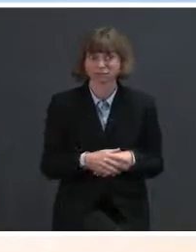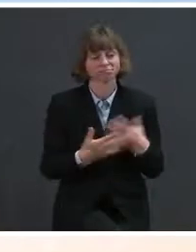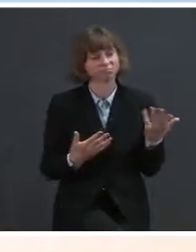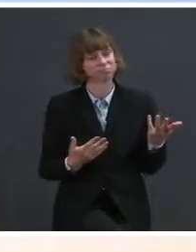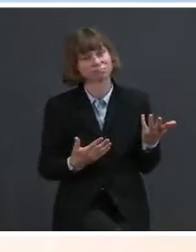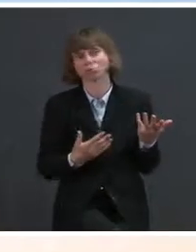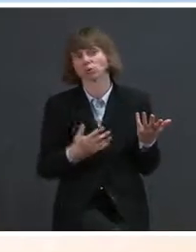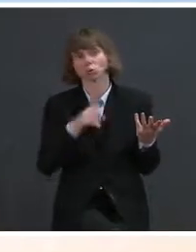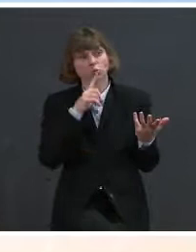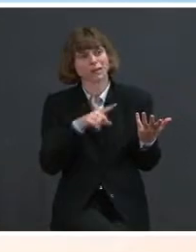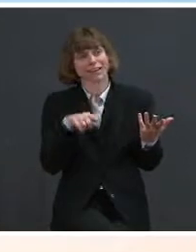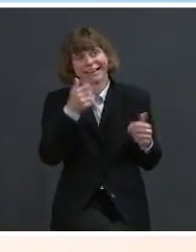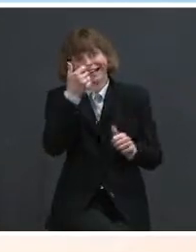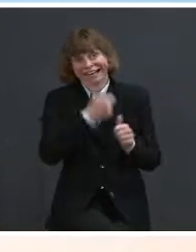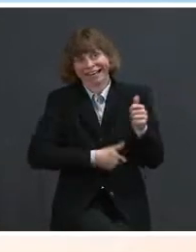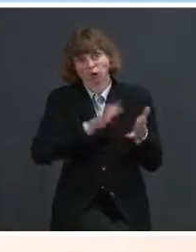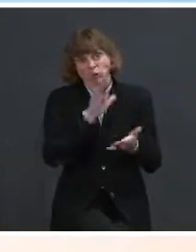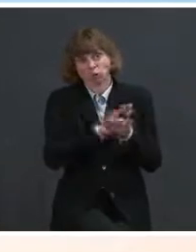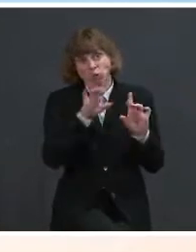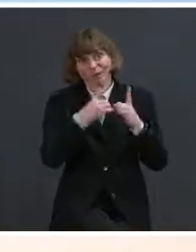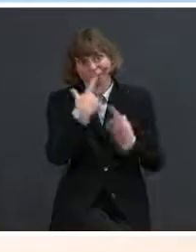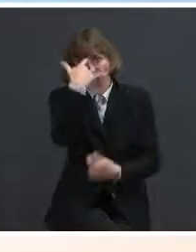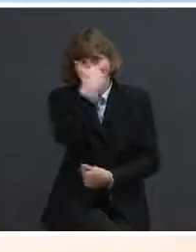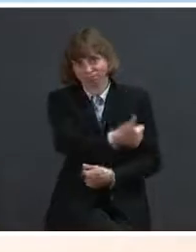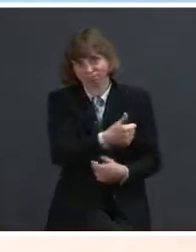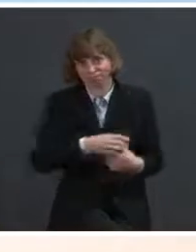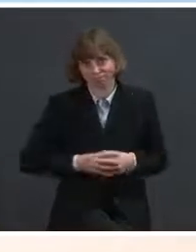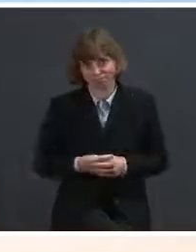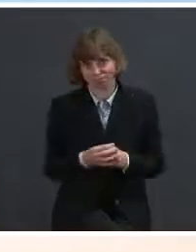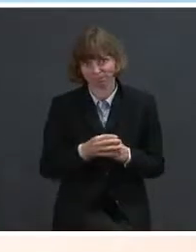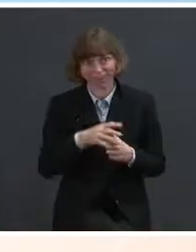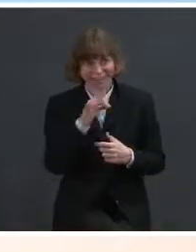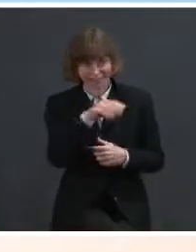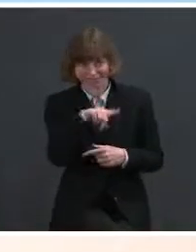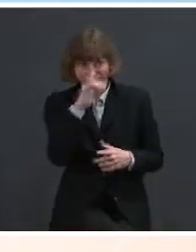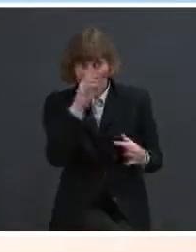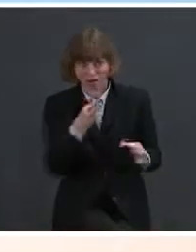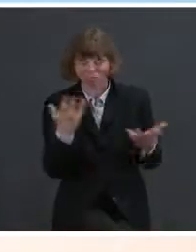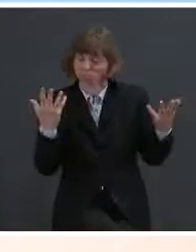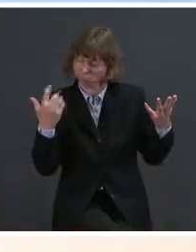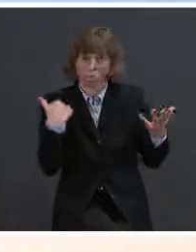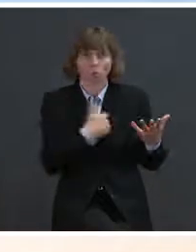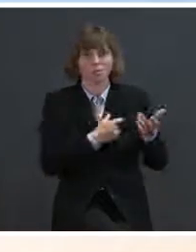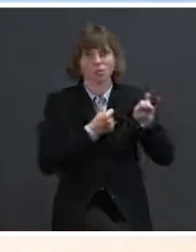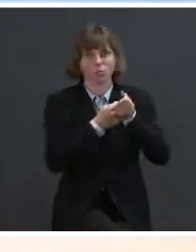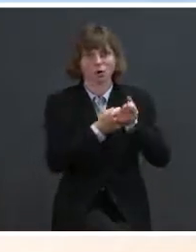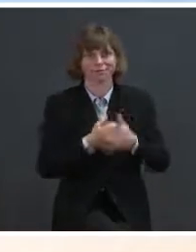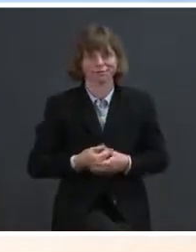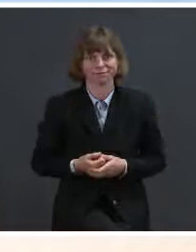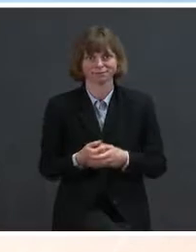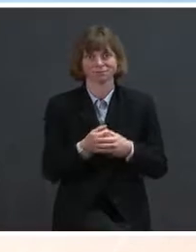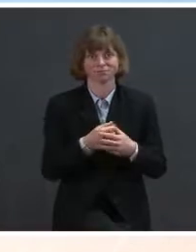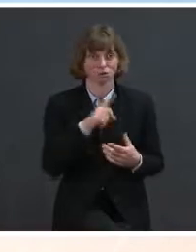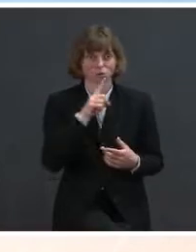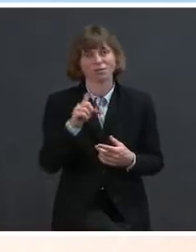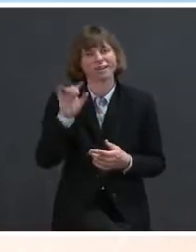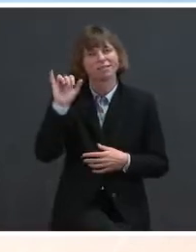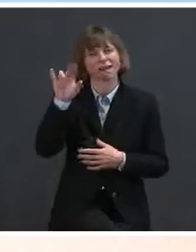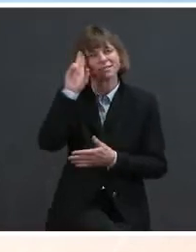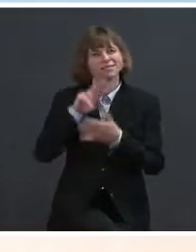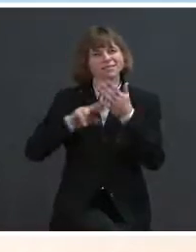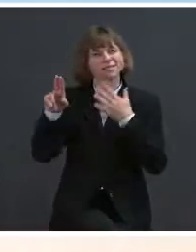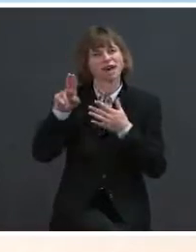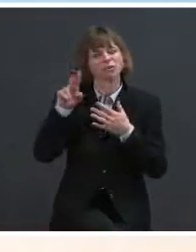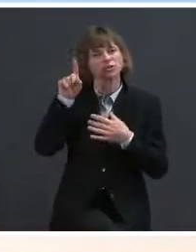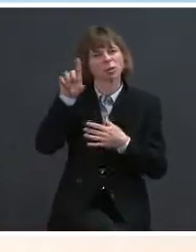made school district to school district, and if that determination is made, we certainly support that, but that's part of what Secretary Cardona will be working out with